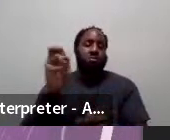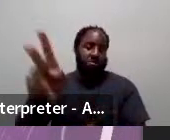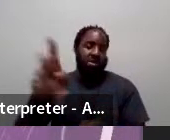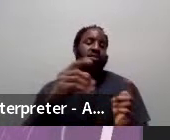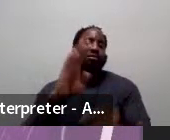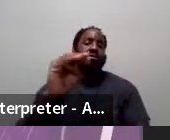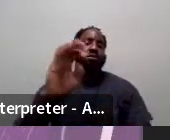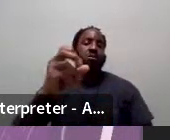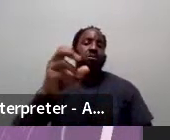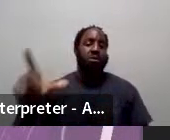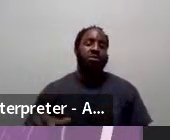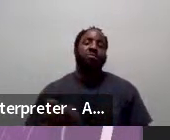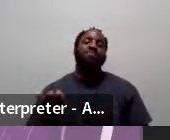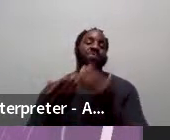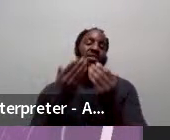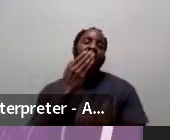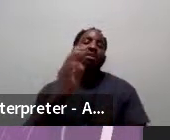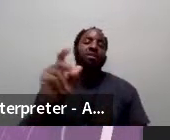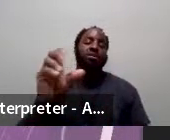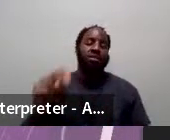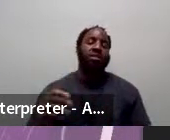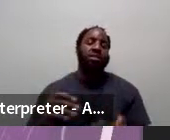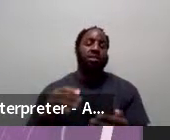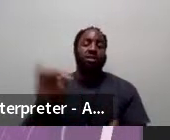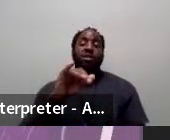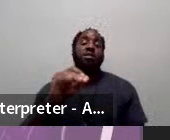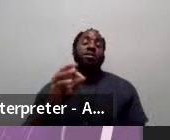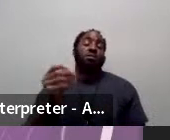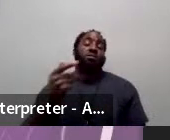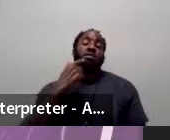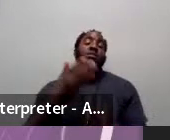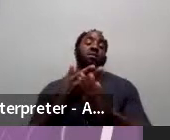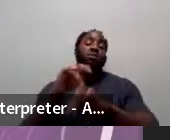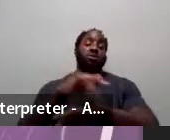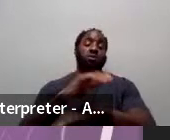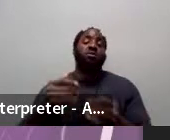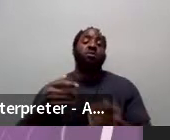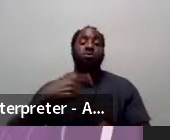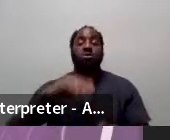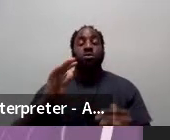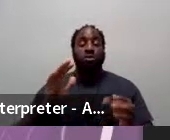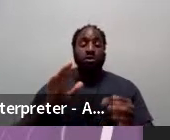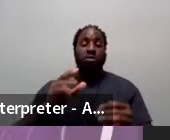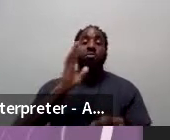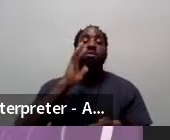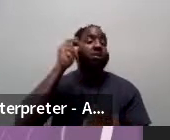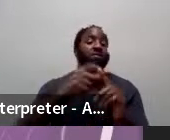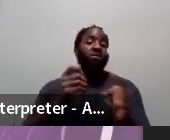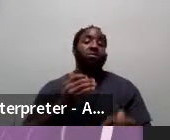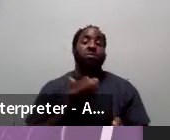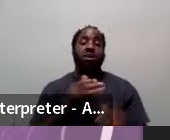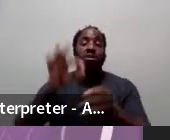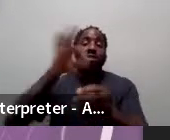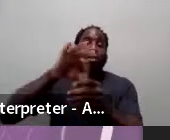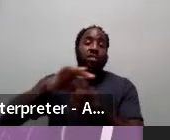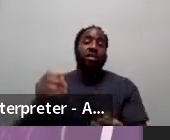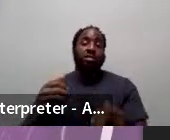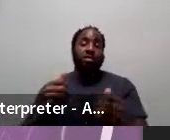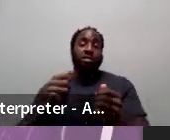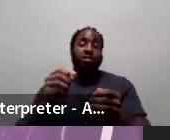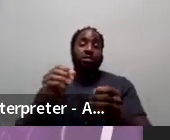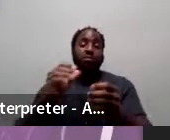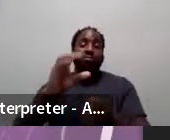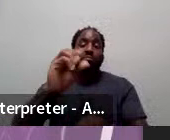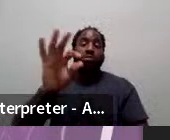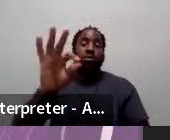Dan. So as Dan mentioned, we're joined tonight by some of our elected officials. So we'd like to start by giving them an opportunity to